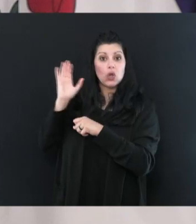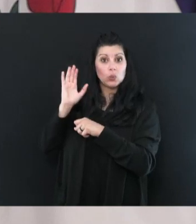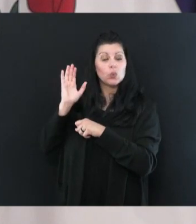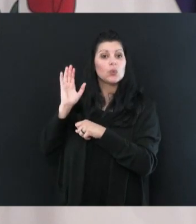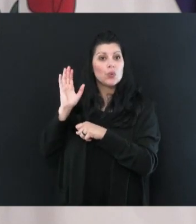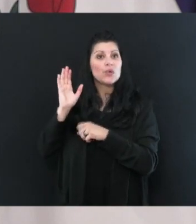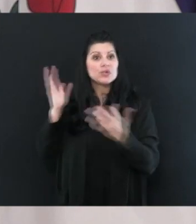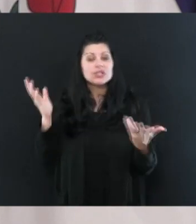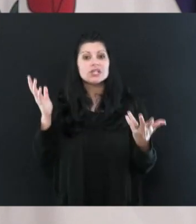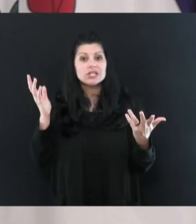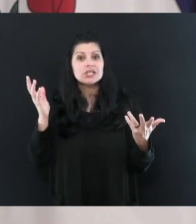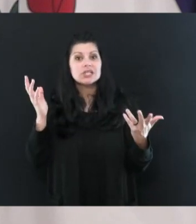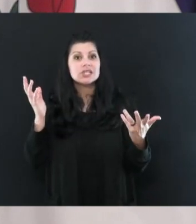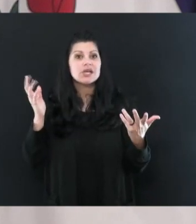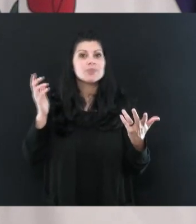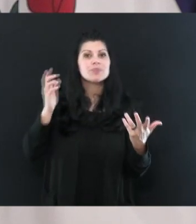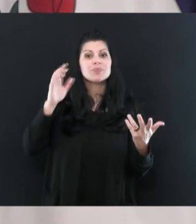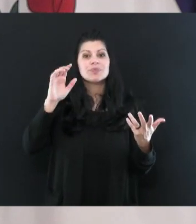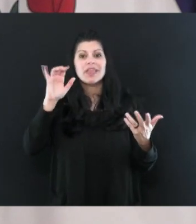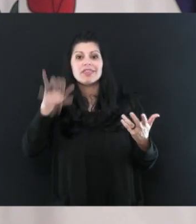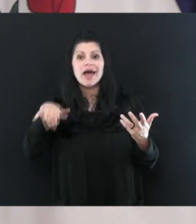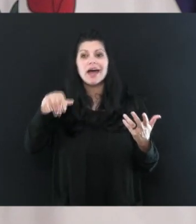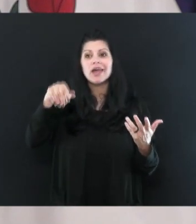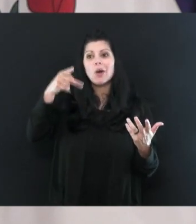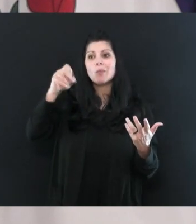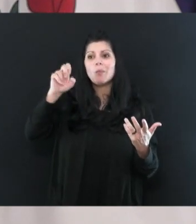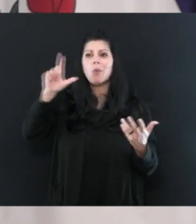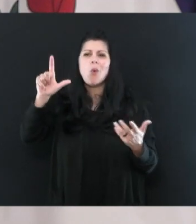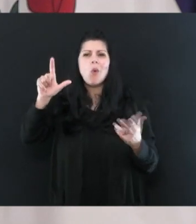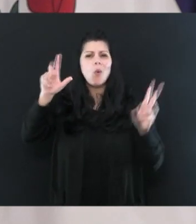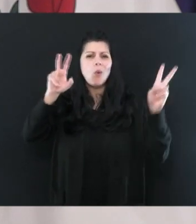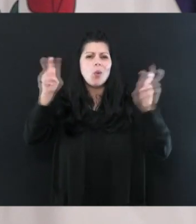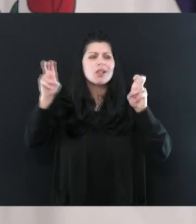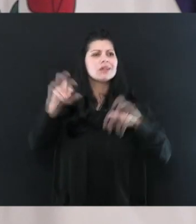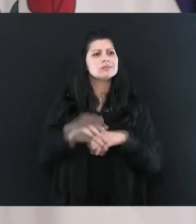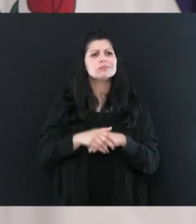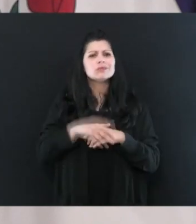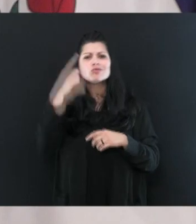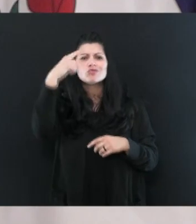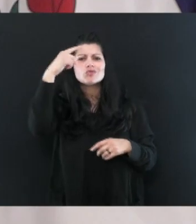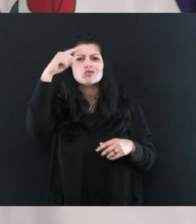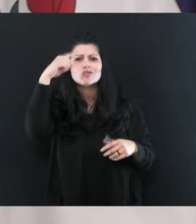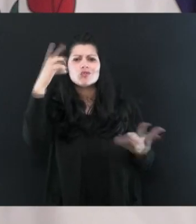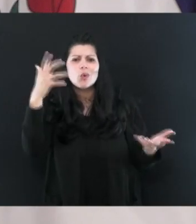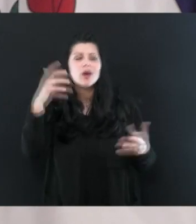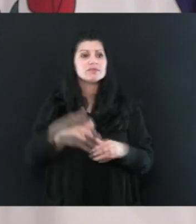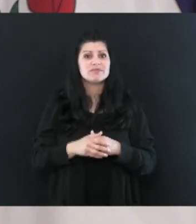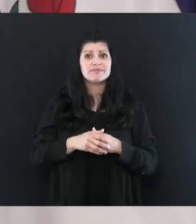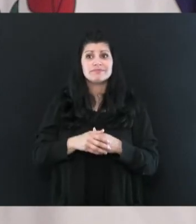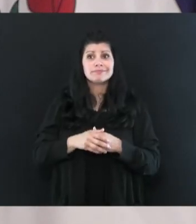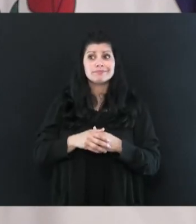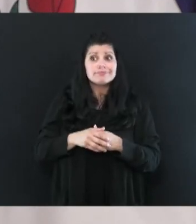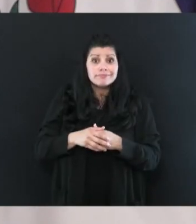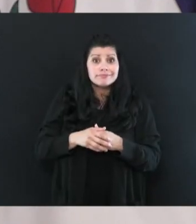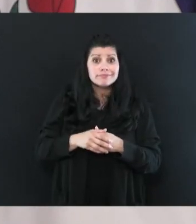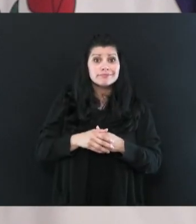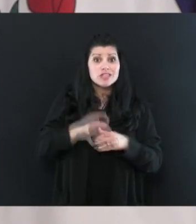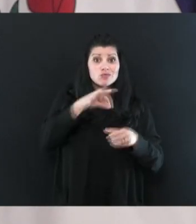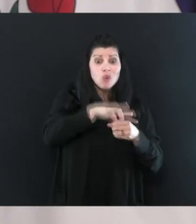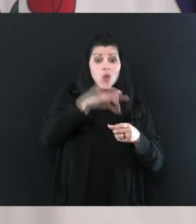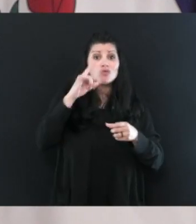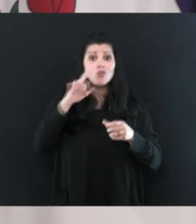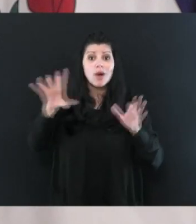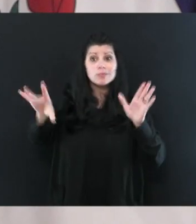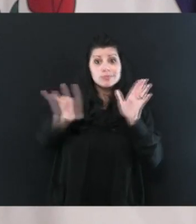Now it wasn't the polls, to elect individuals, to the statewide offices or to